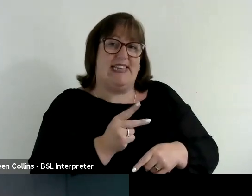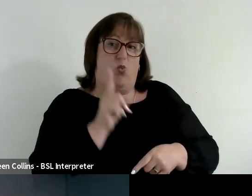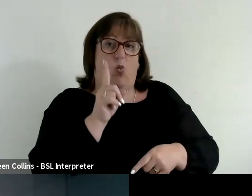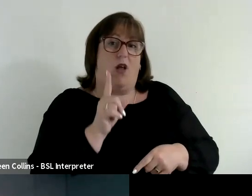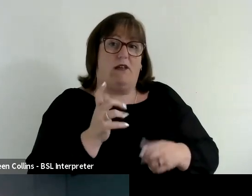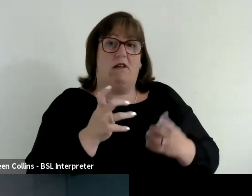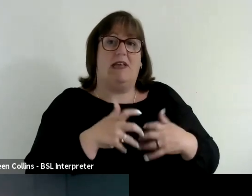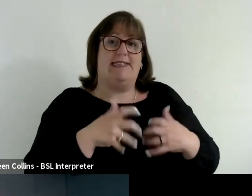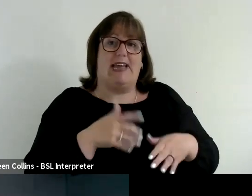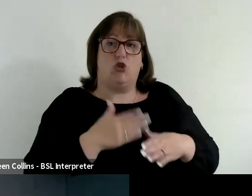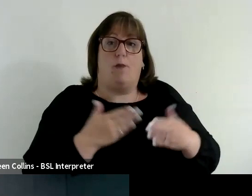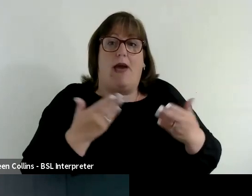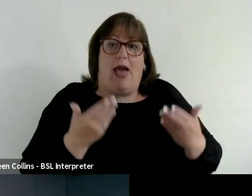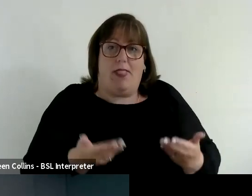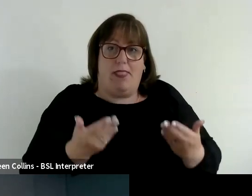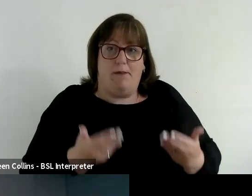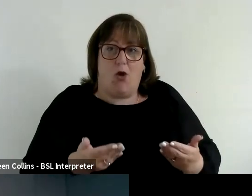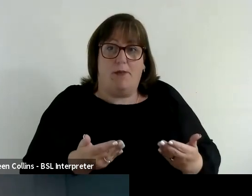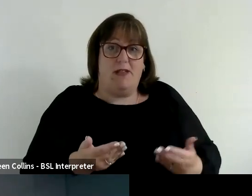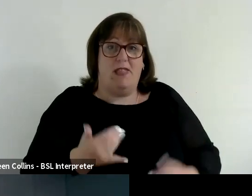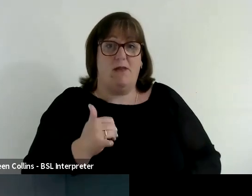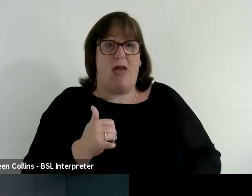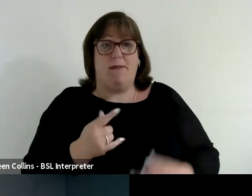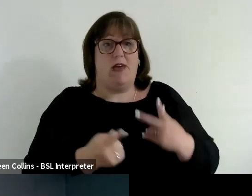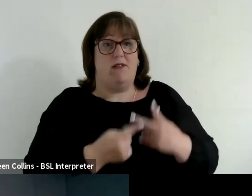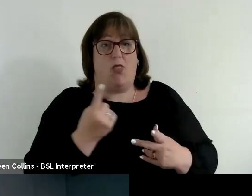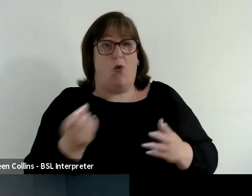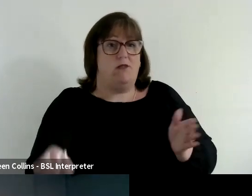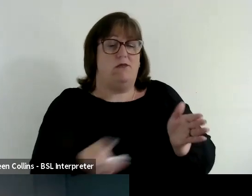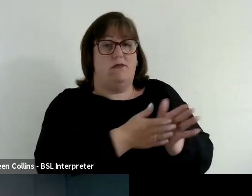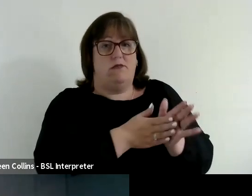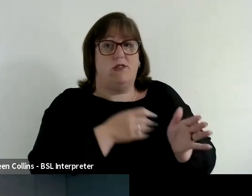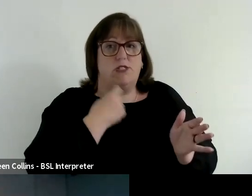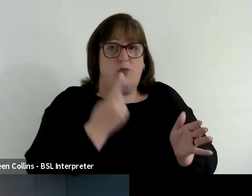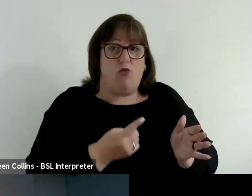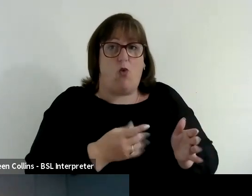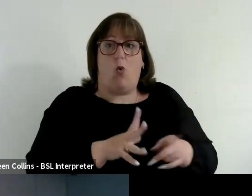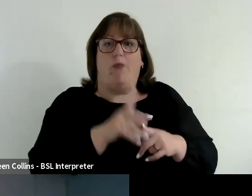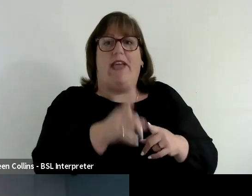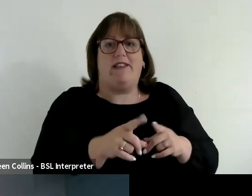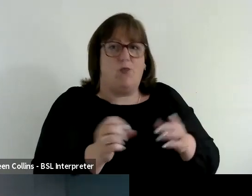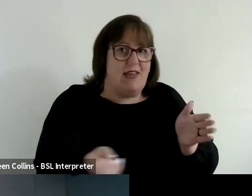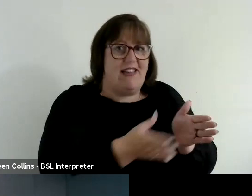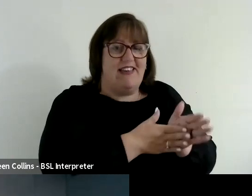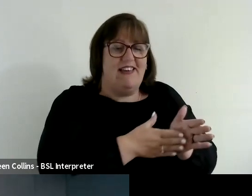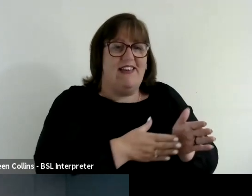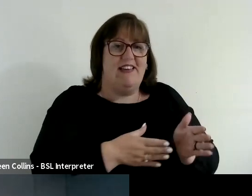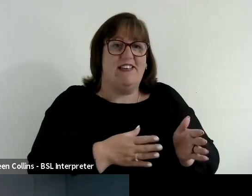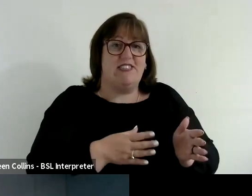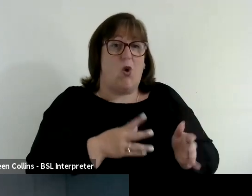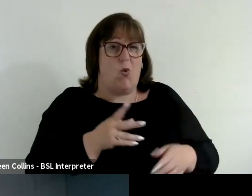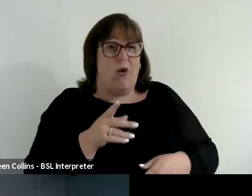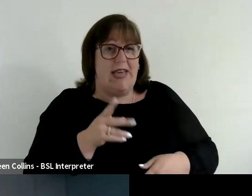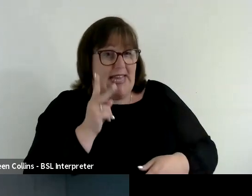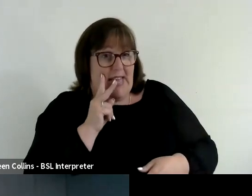job, there might be another one going on tomorrow, or it might be next week. So I would say, keep your eyes open for